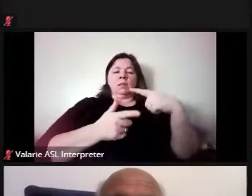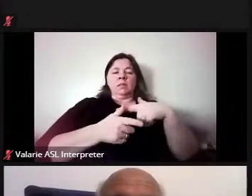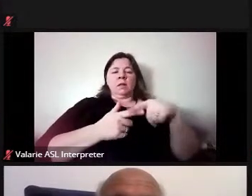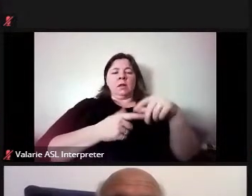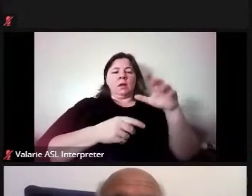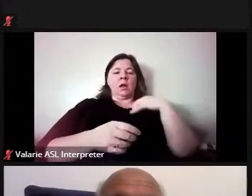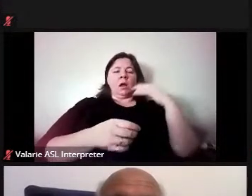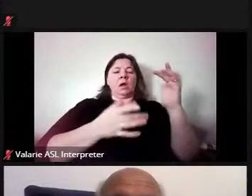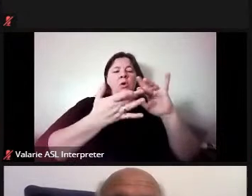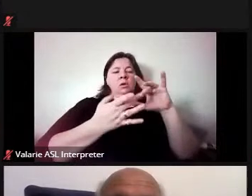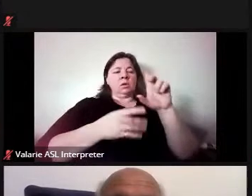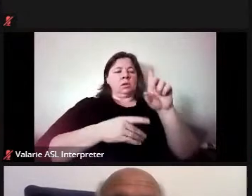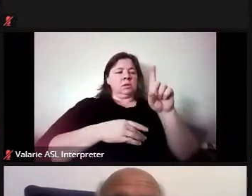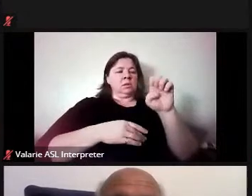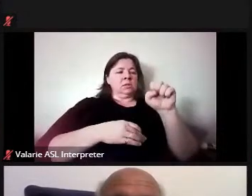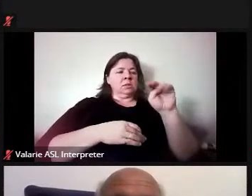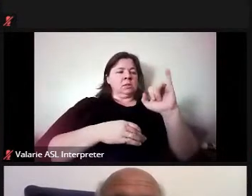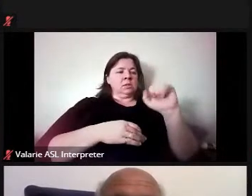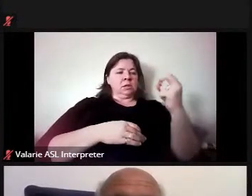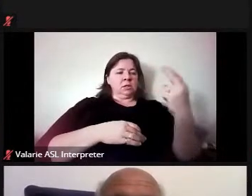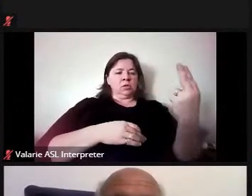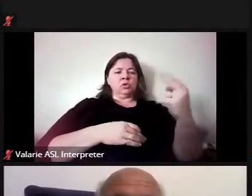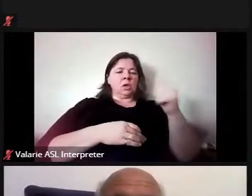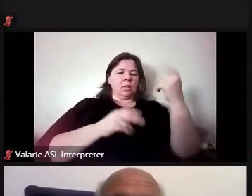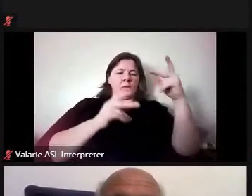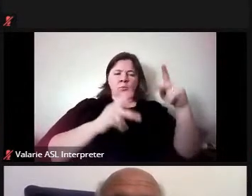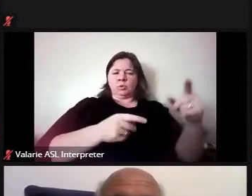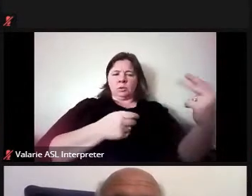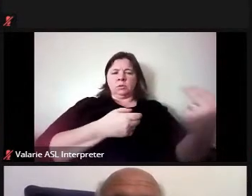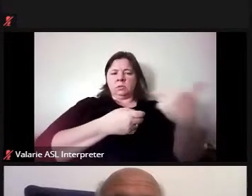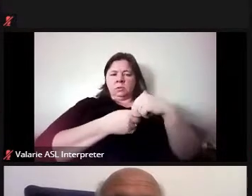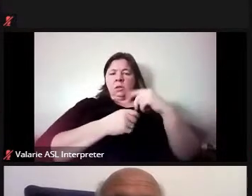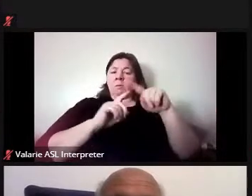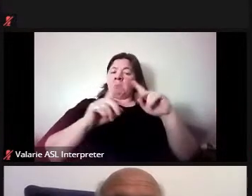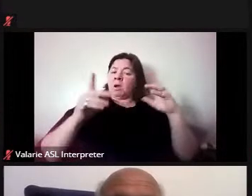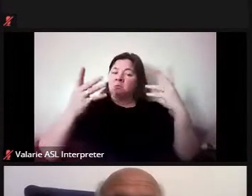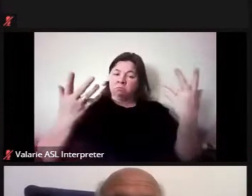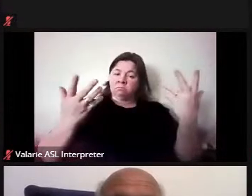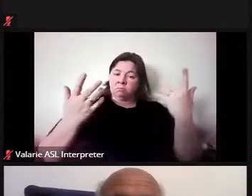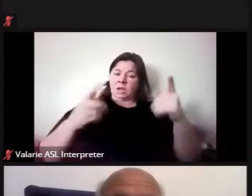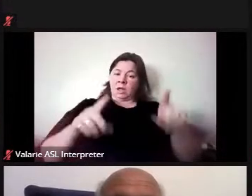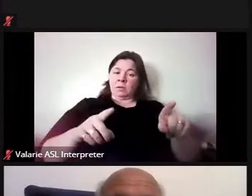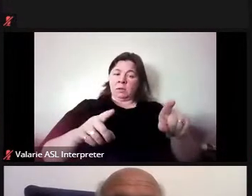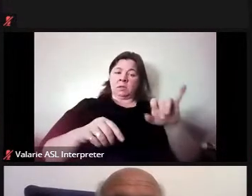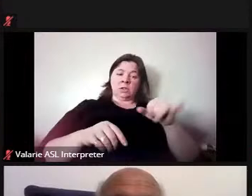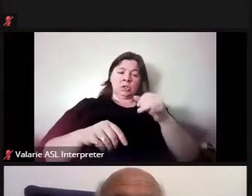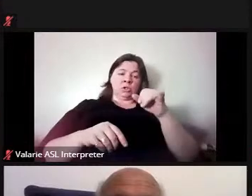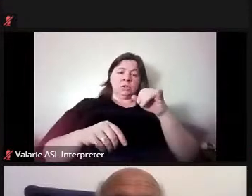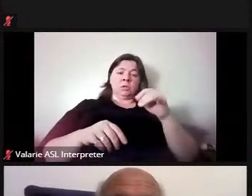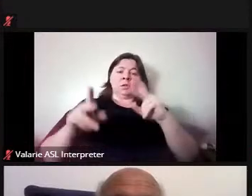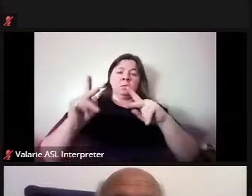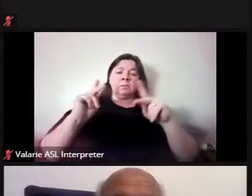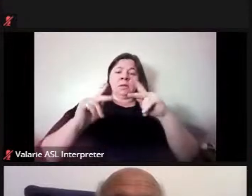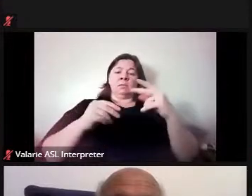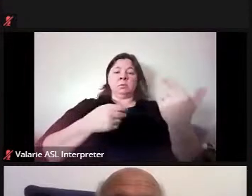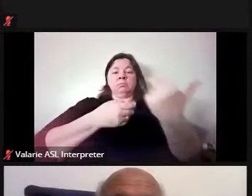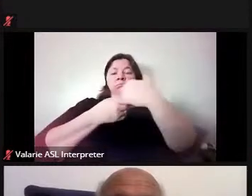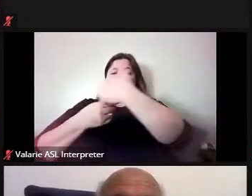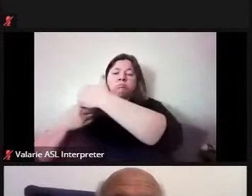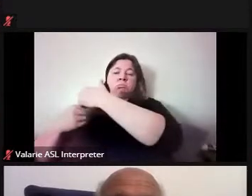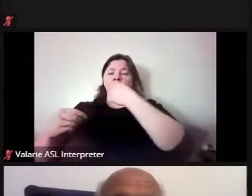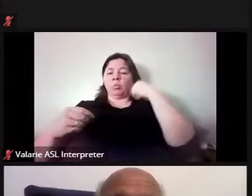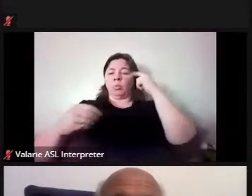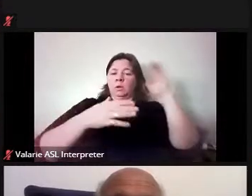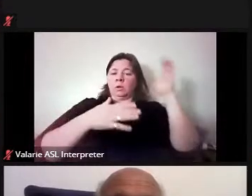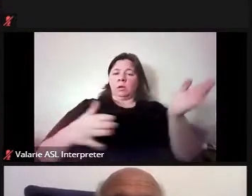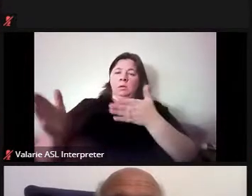I was knowing these two people. But ultimately, Jesse also came, and we planned out. And